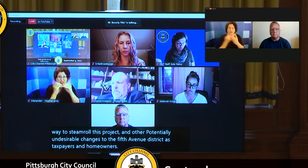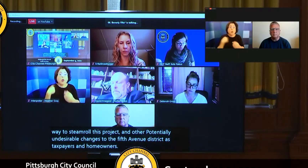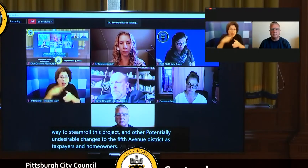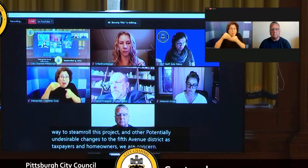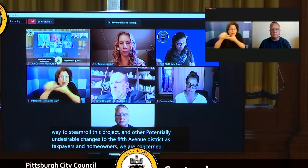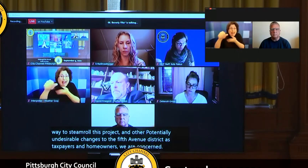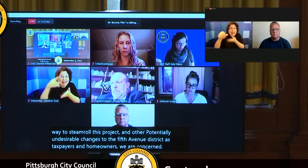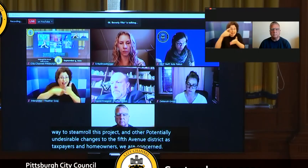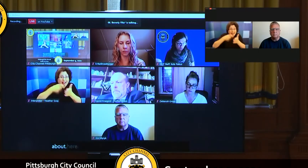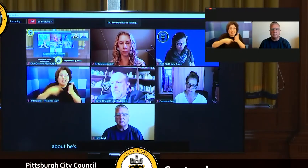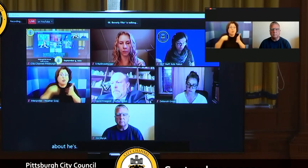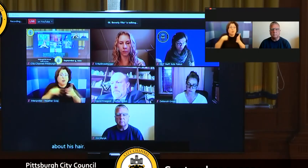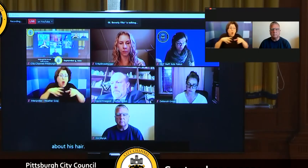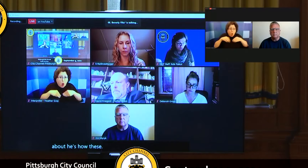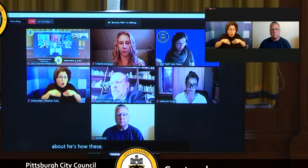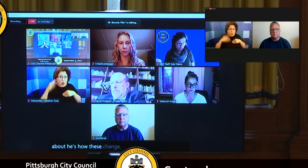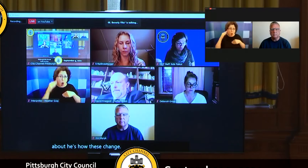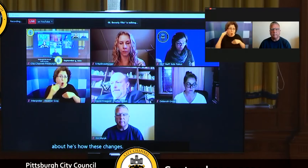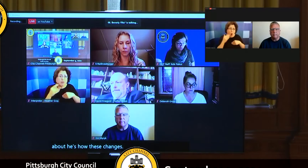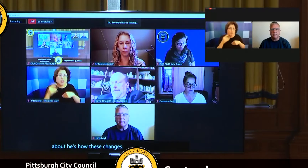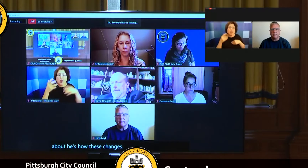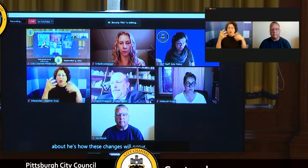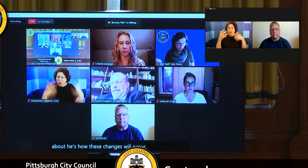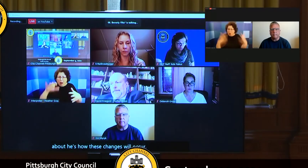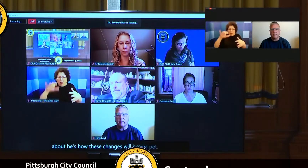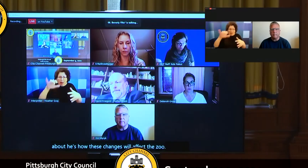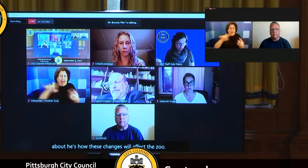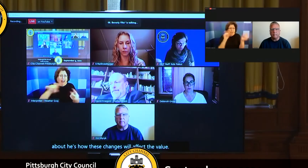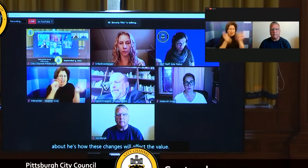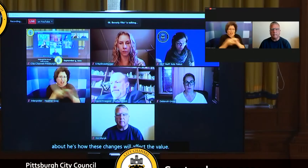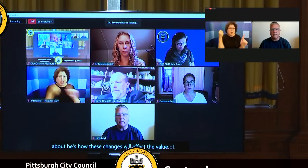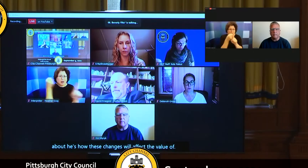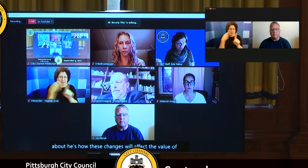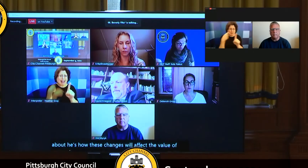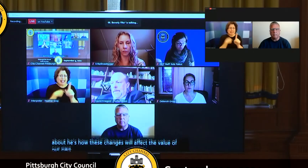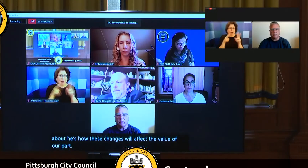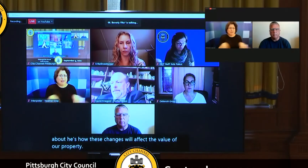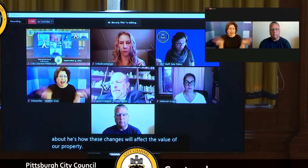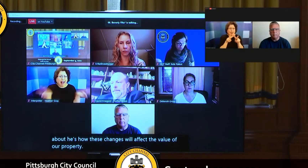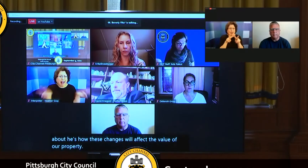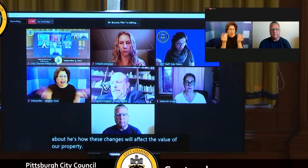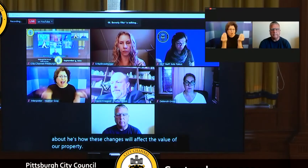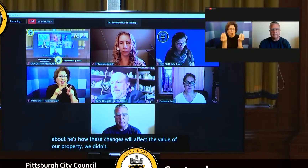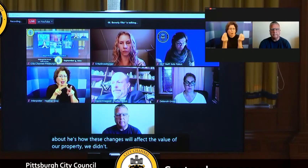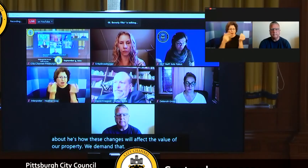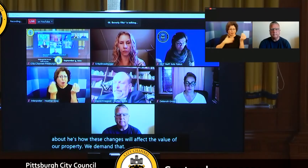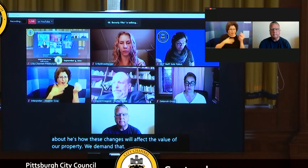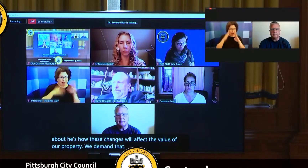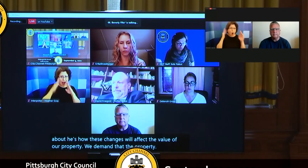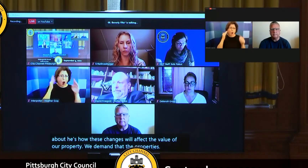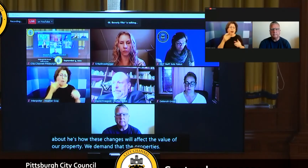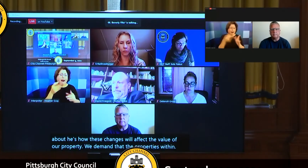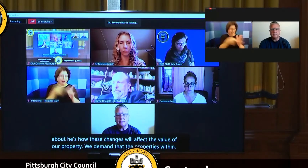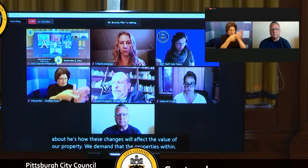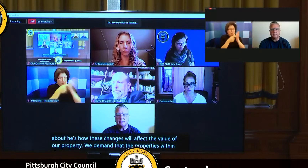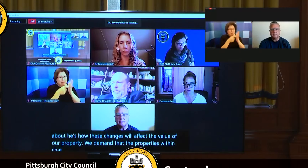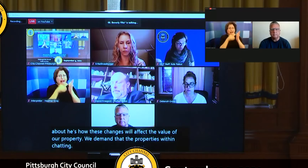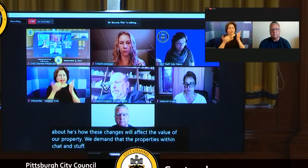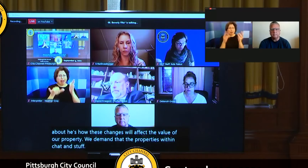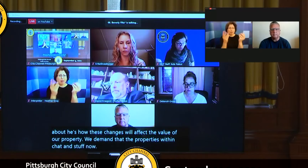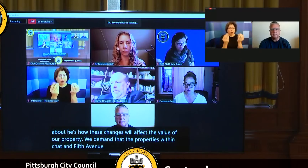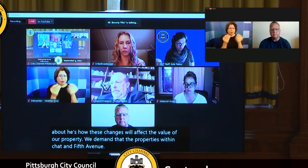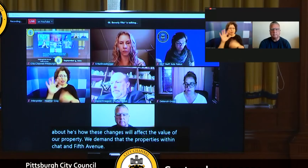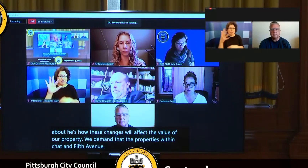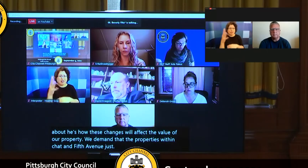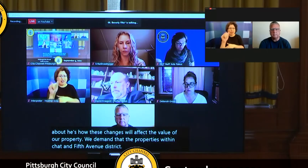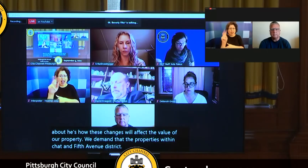about how these changes will impact the value of our property. We demand that the properties within Chatham's Fifth Avenue district